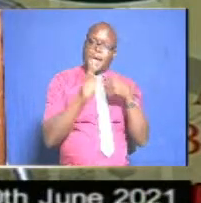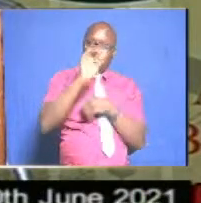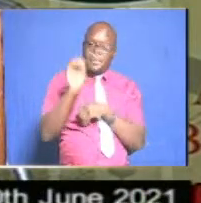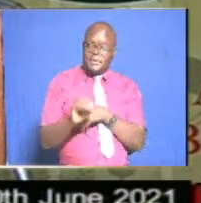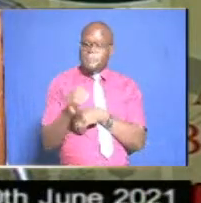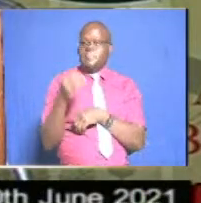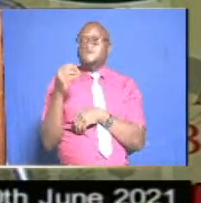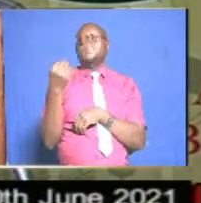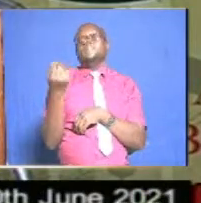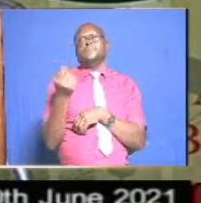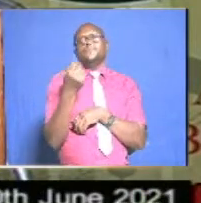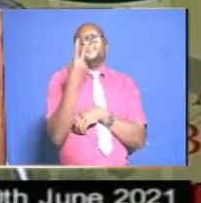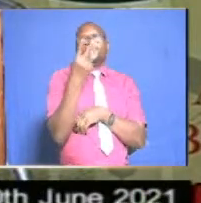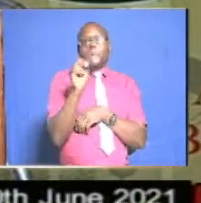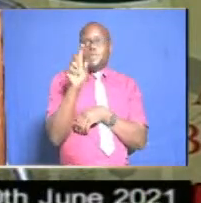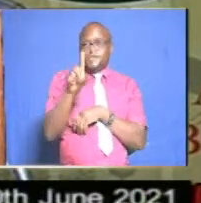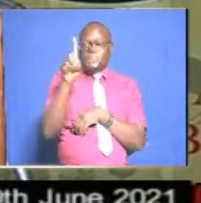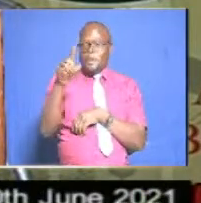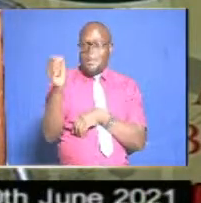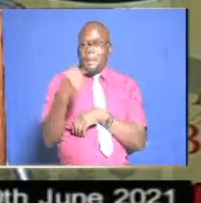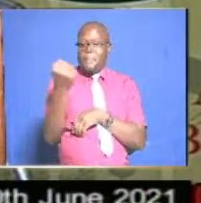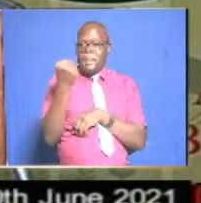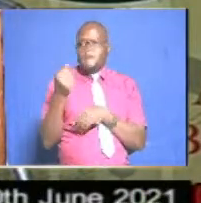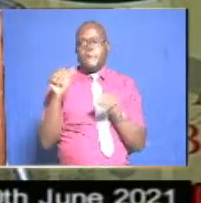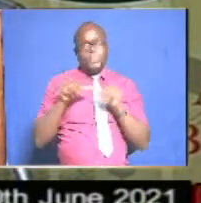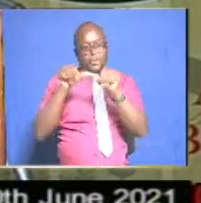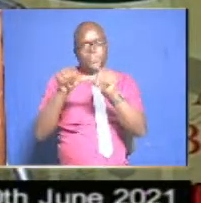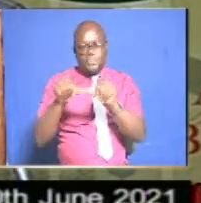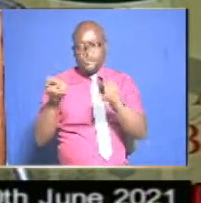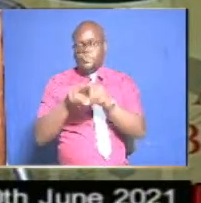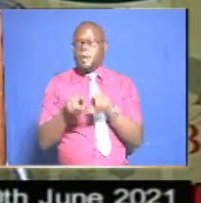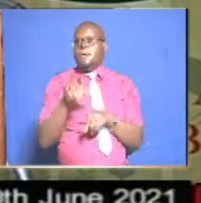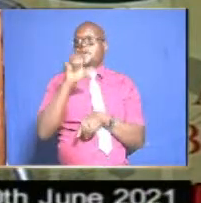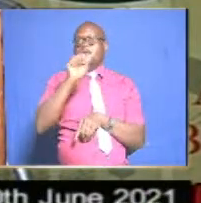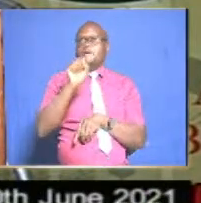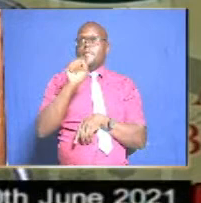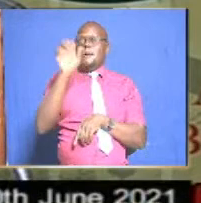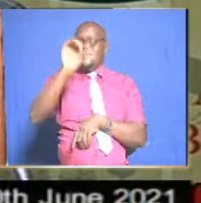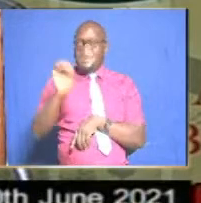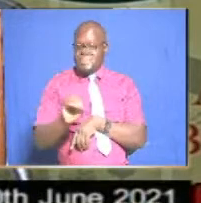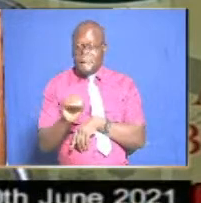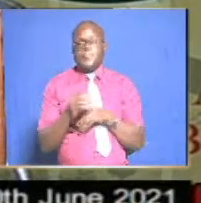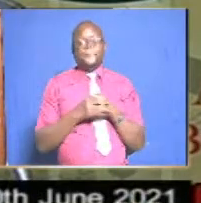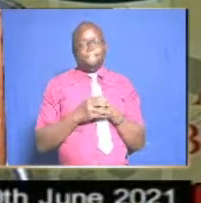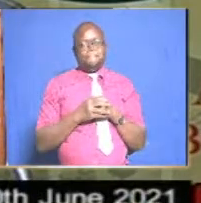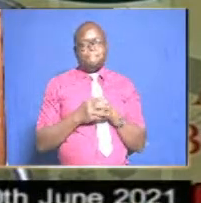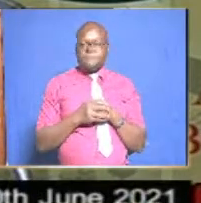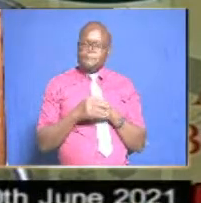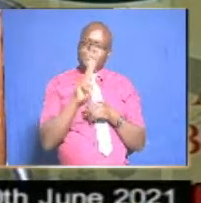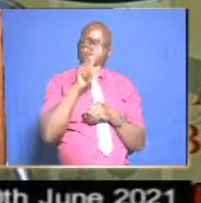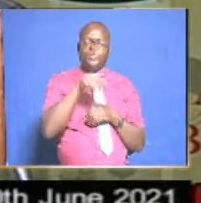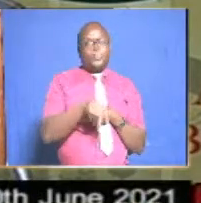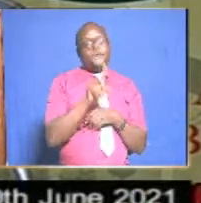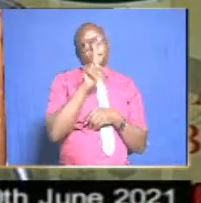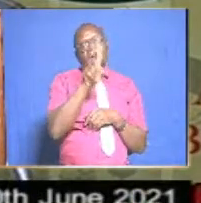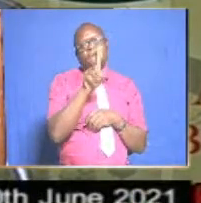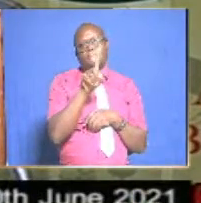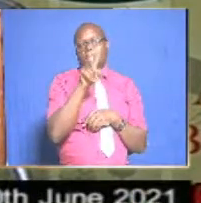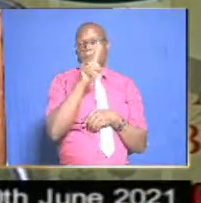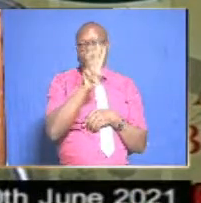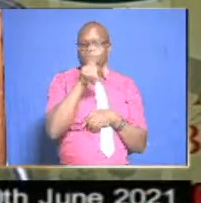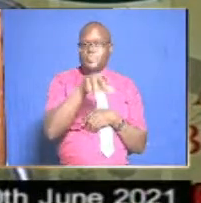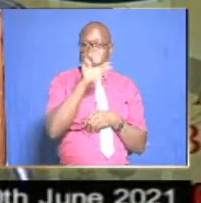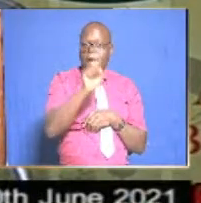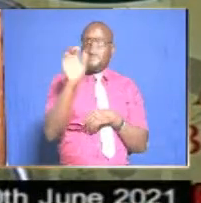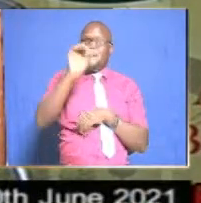2021, is expected to remain within the target range of 5%, with a margin of 2.5 on either side,